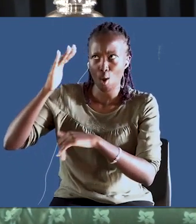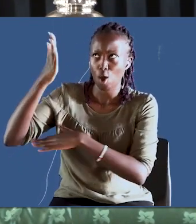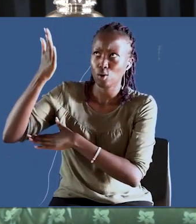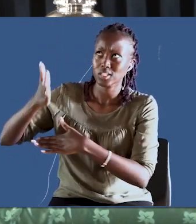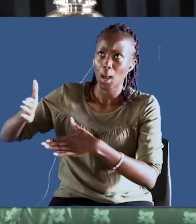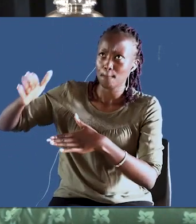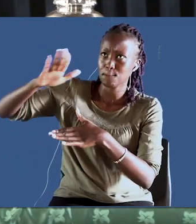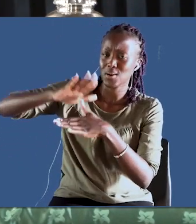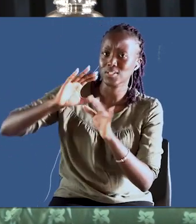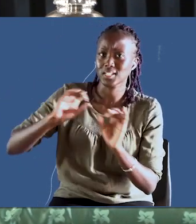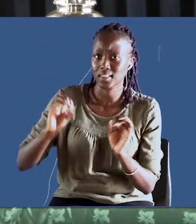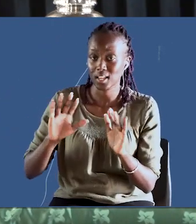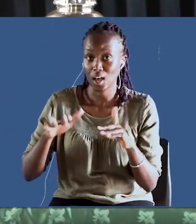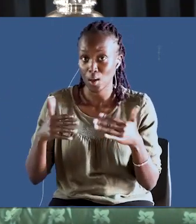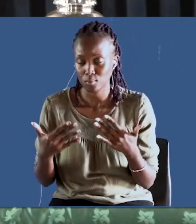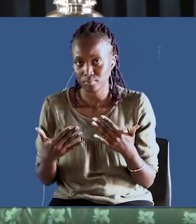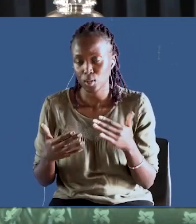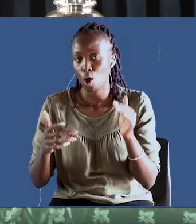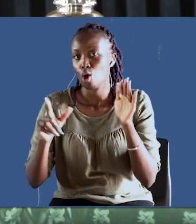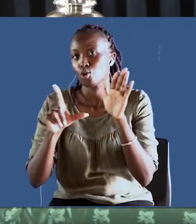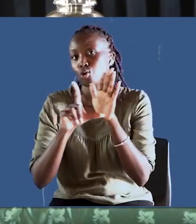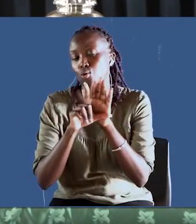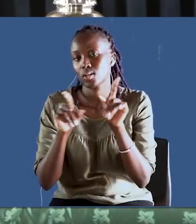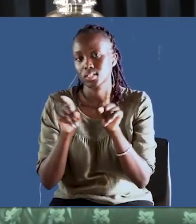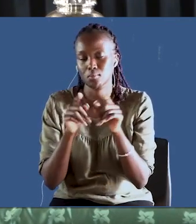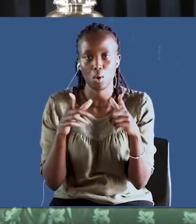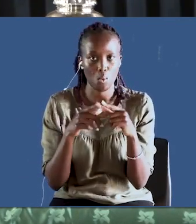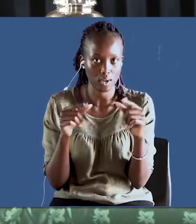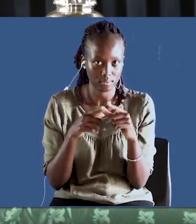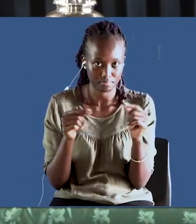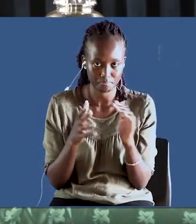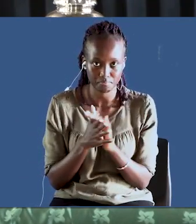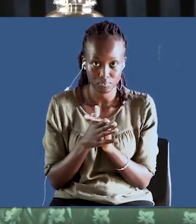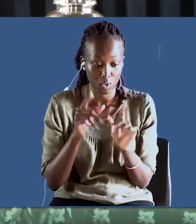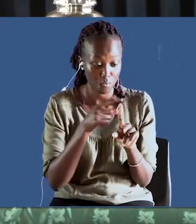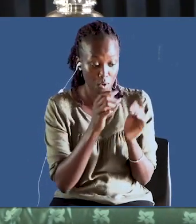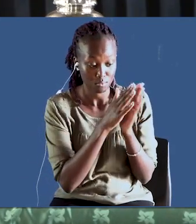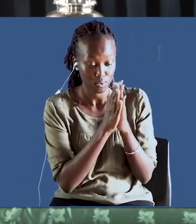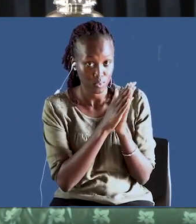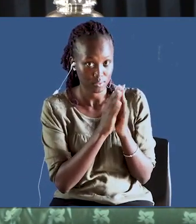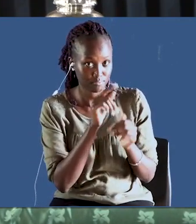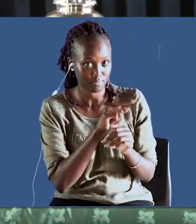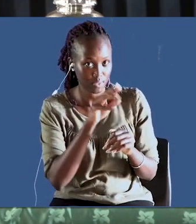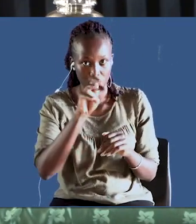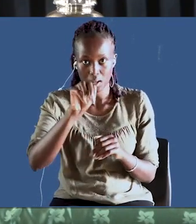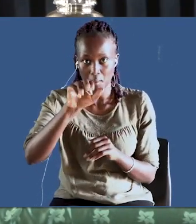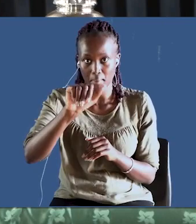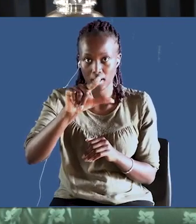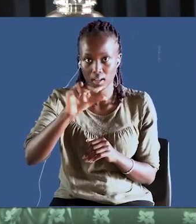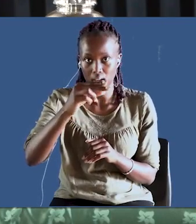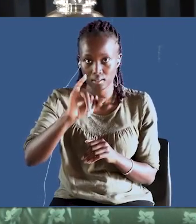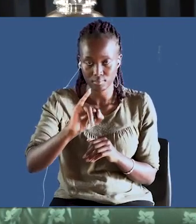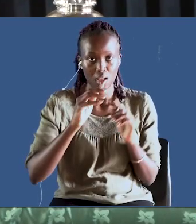That is his laws and his word. Again, the priests were the custodians of the laws of